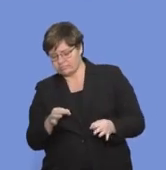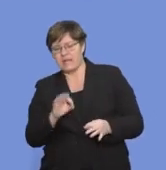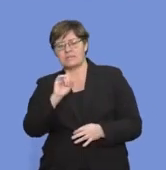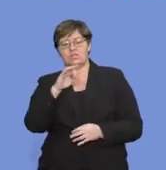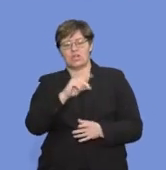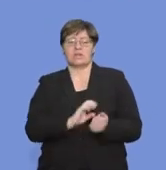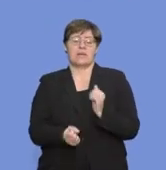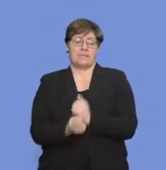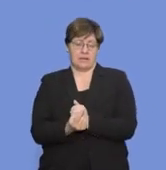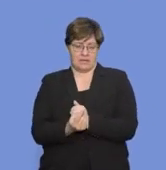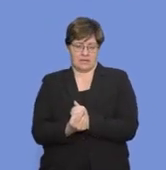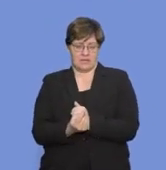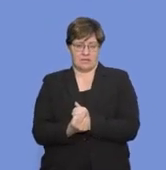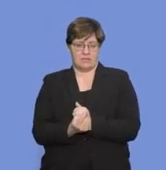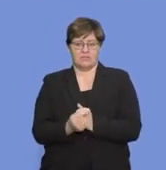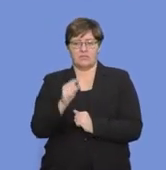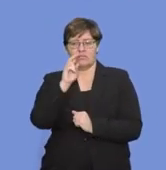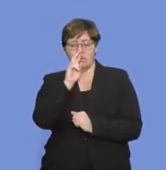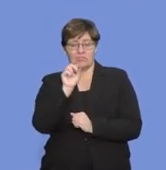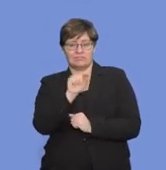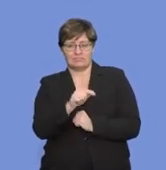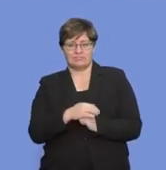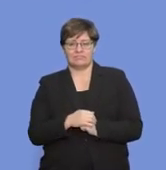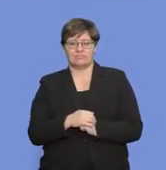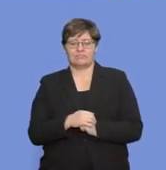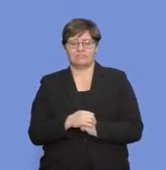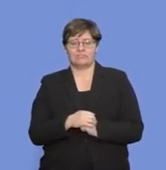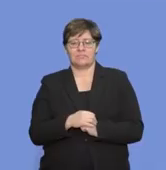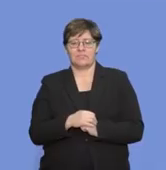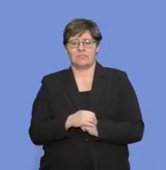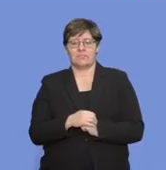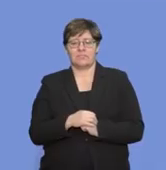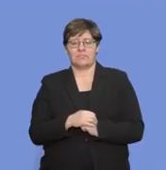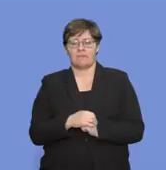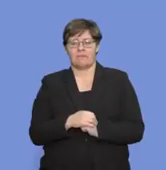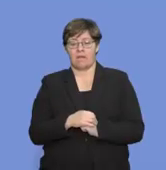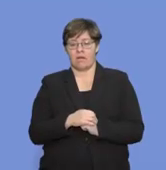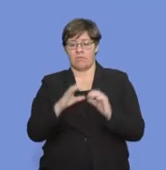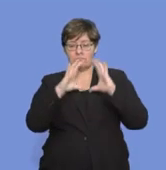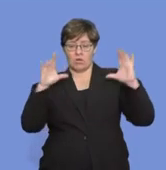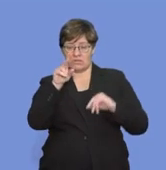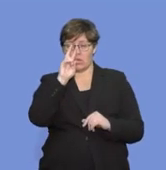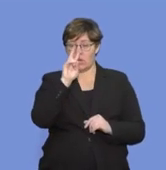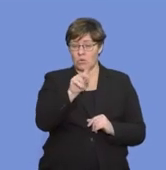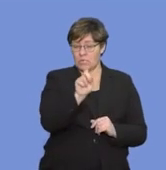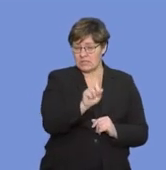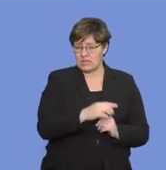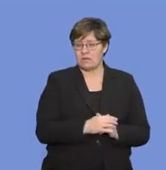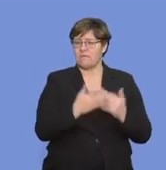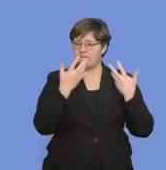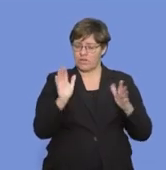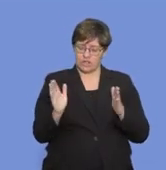how speciation has occurred looking at a cladogram. Okay, so let's have a look here on the board. So